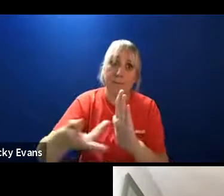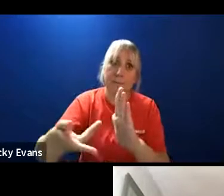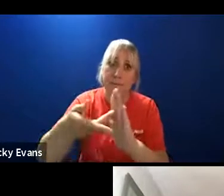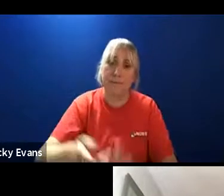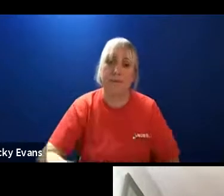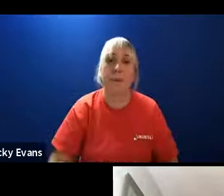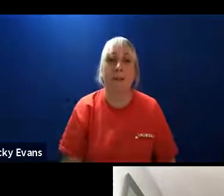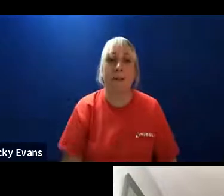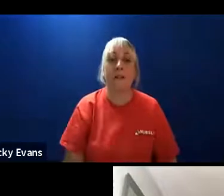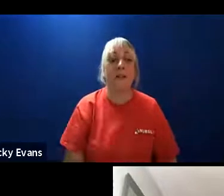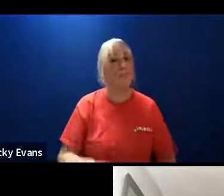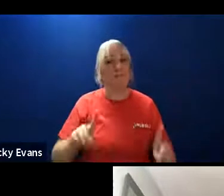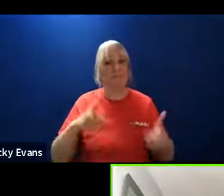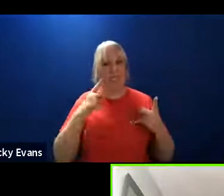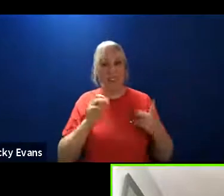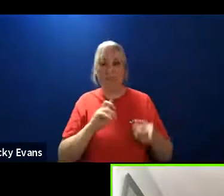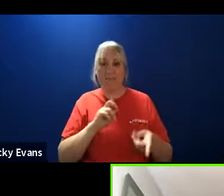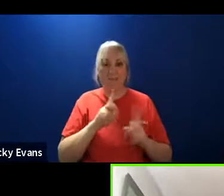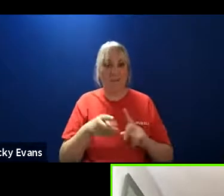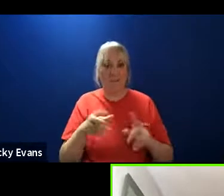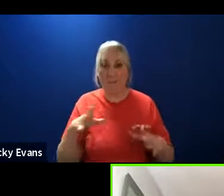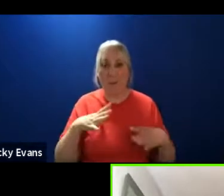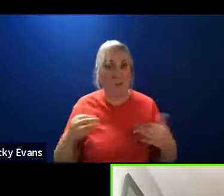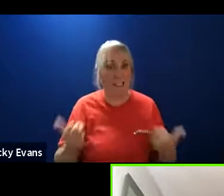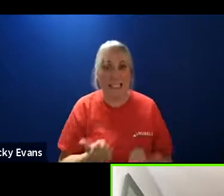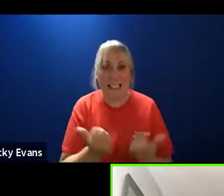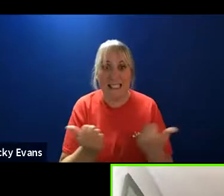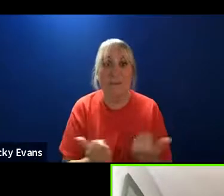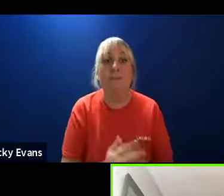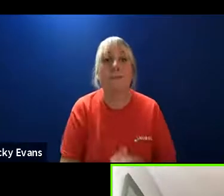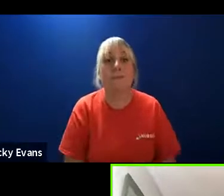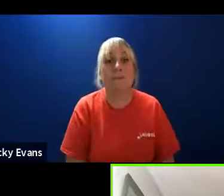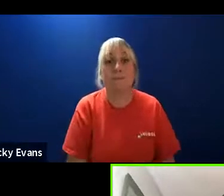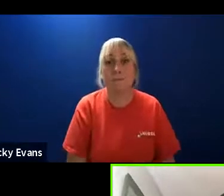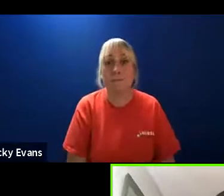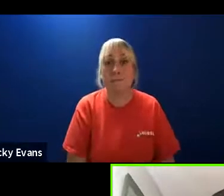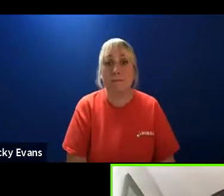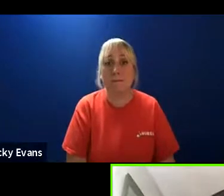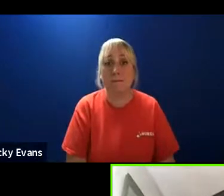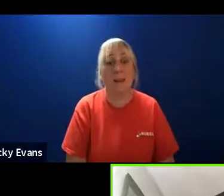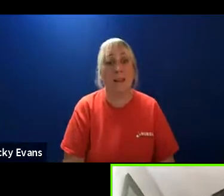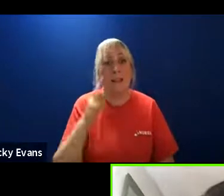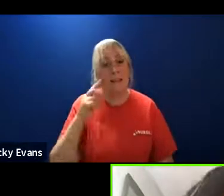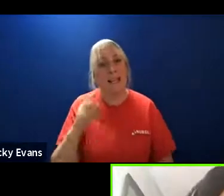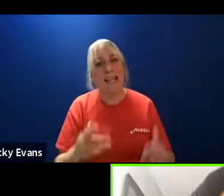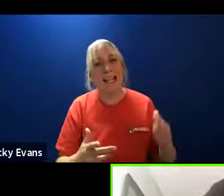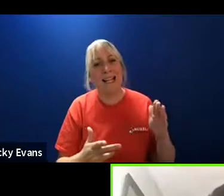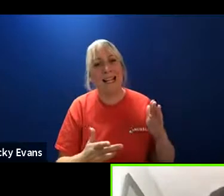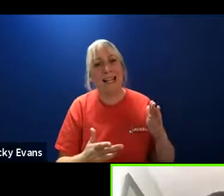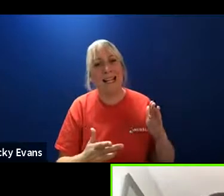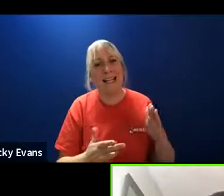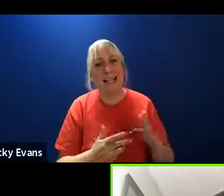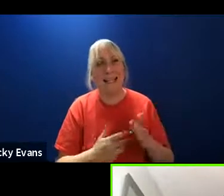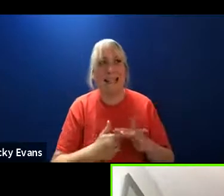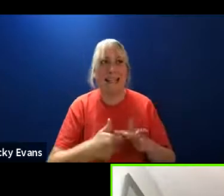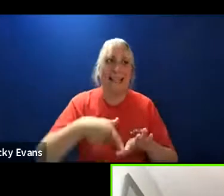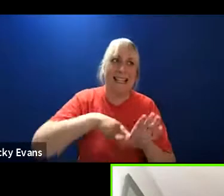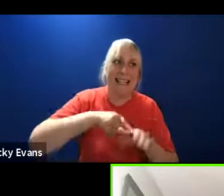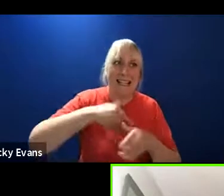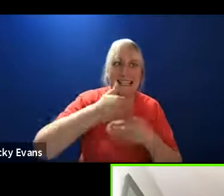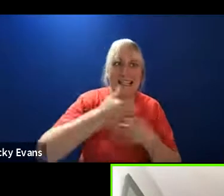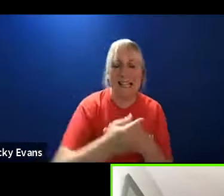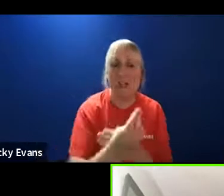You were spot on, to be honest, Lucy. I think it's kind of key stage 3, at the key stage 3